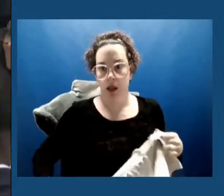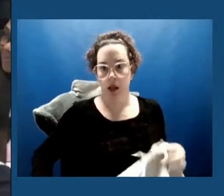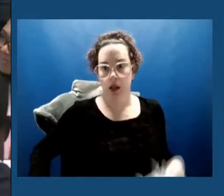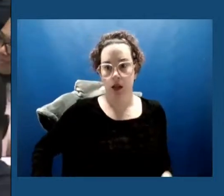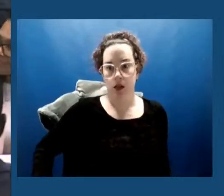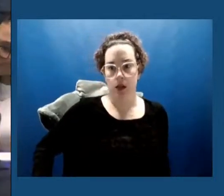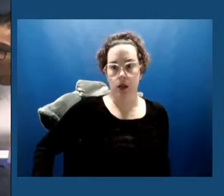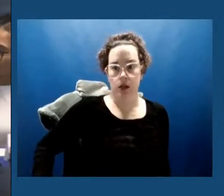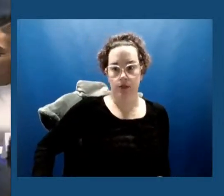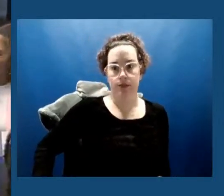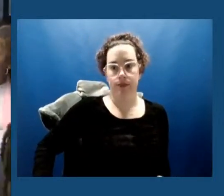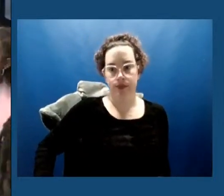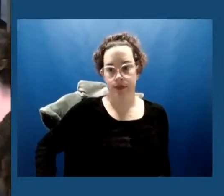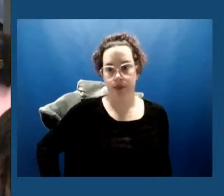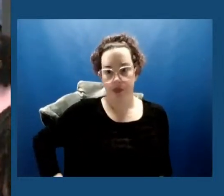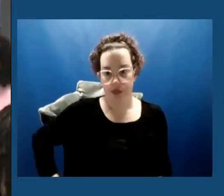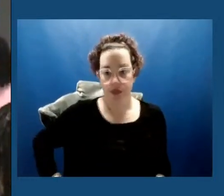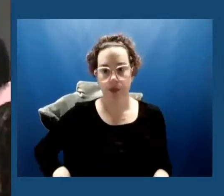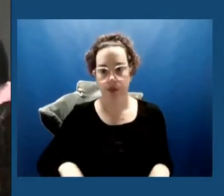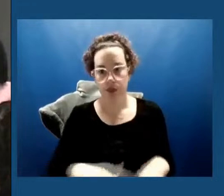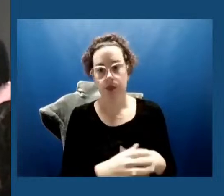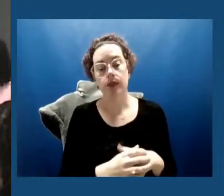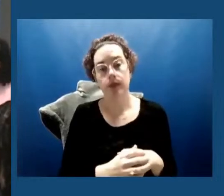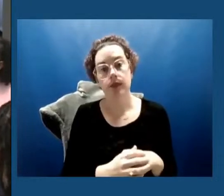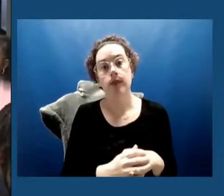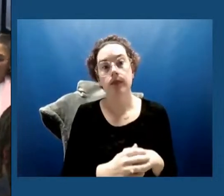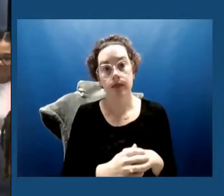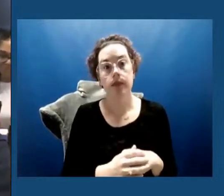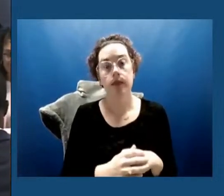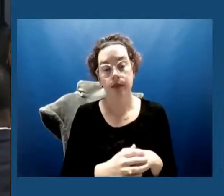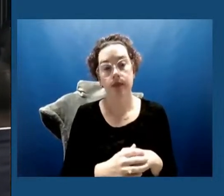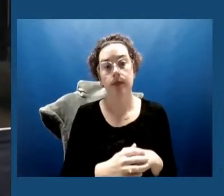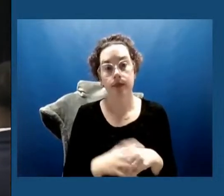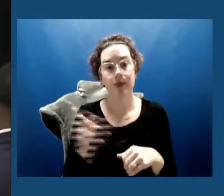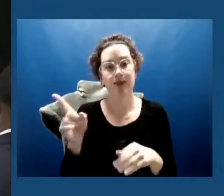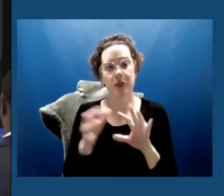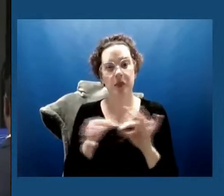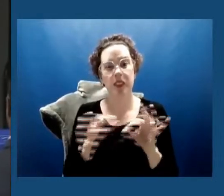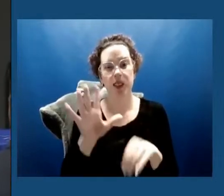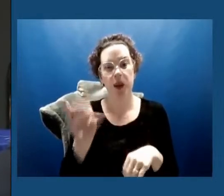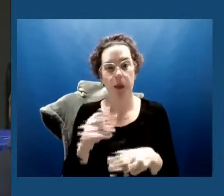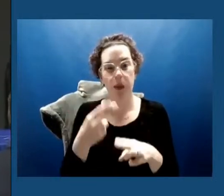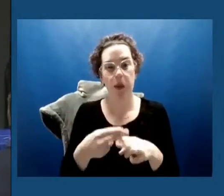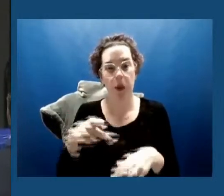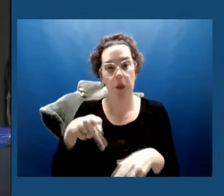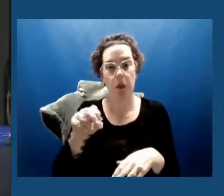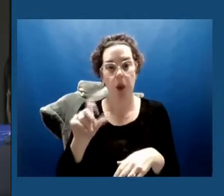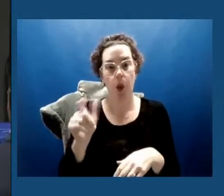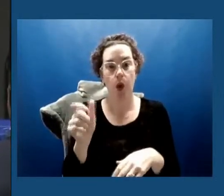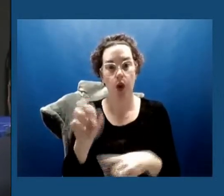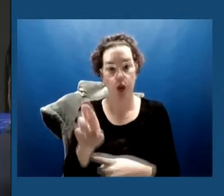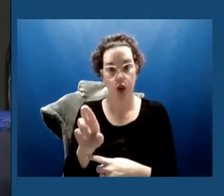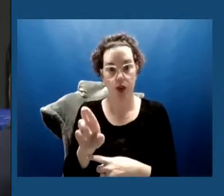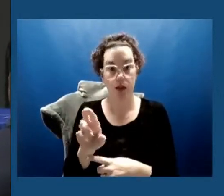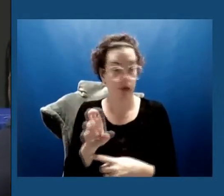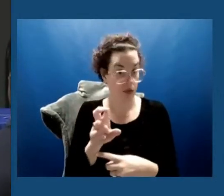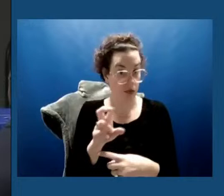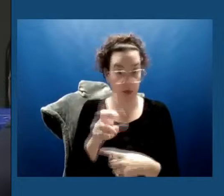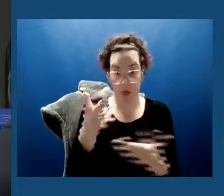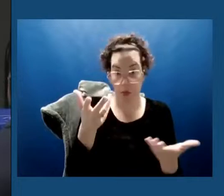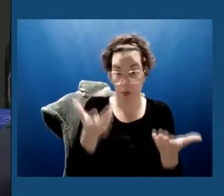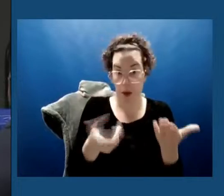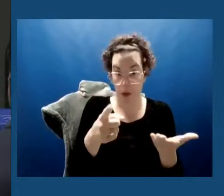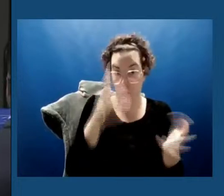that's so interesting. What she just mentioned a company called Polar. For those of you who don't know, 2 days ago, we at the